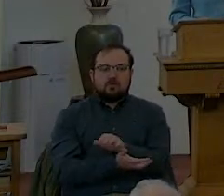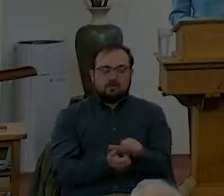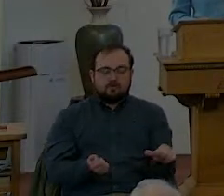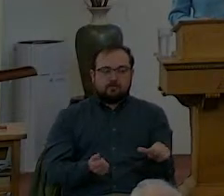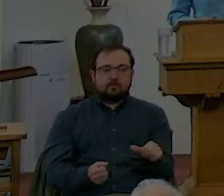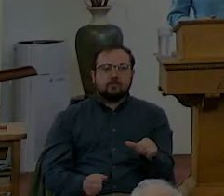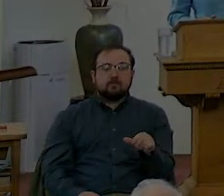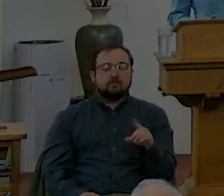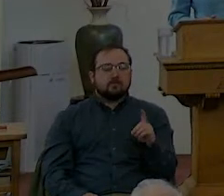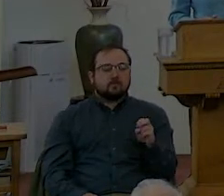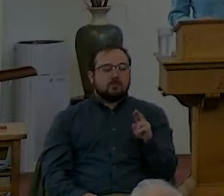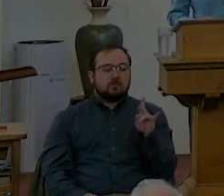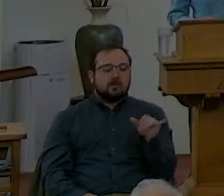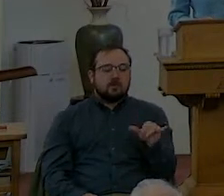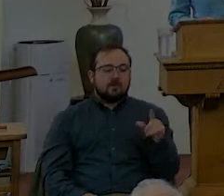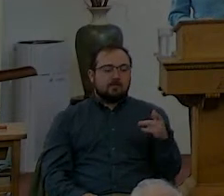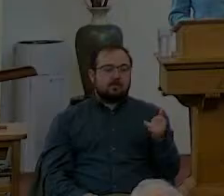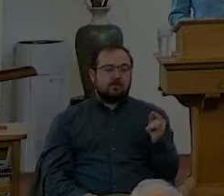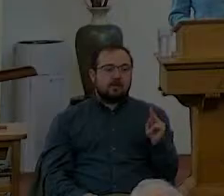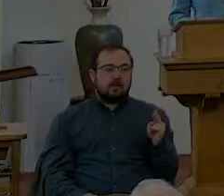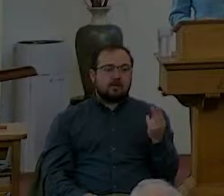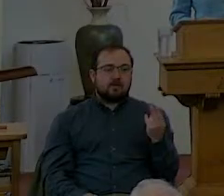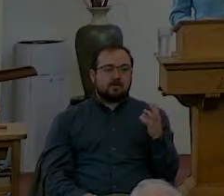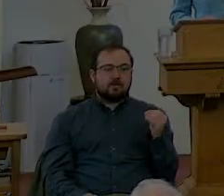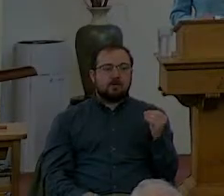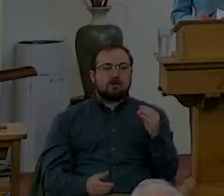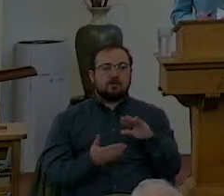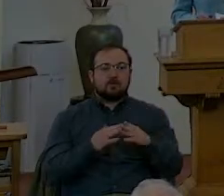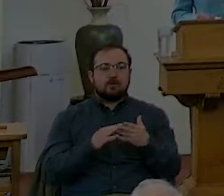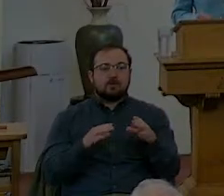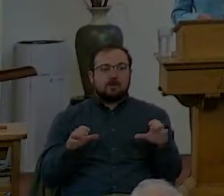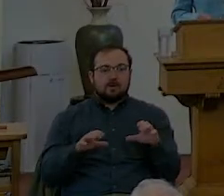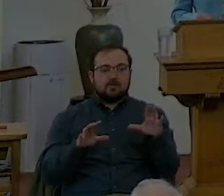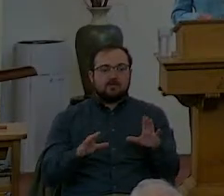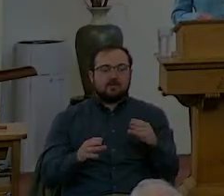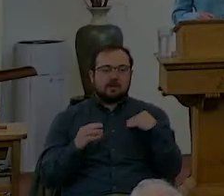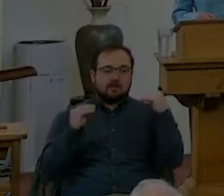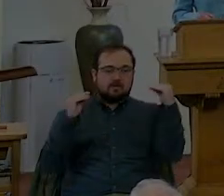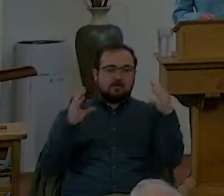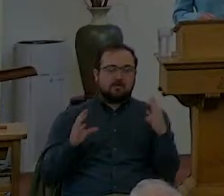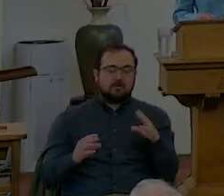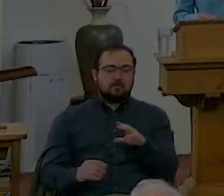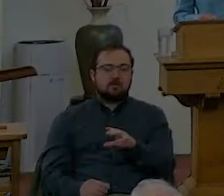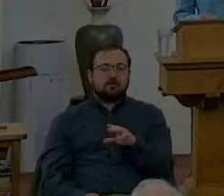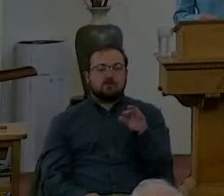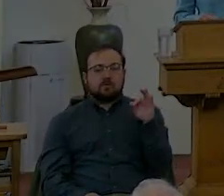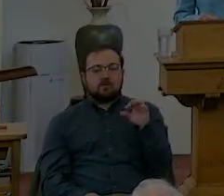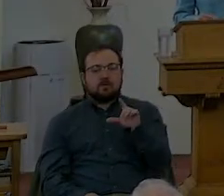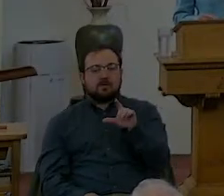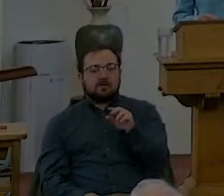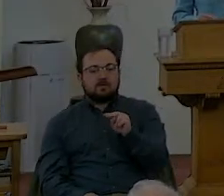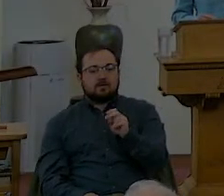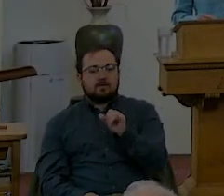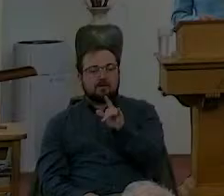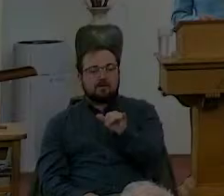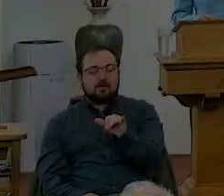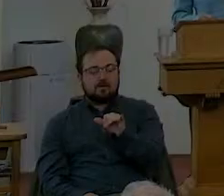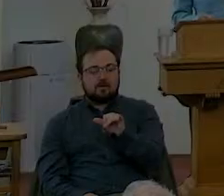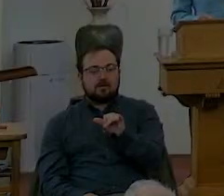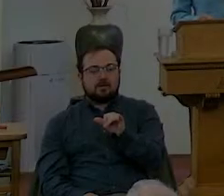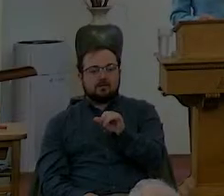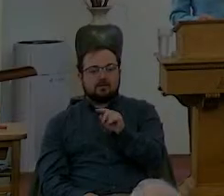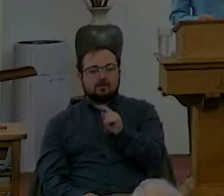Patch, longtime school teacher and community activist, and Reverend Nellie Thompson, founder of the